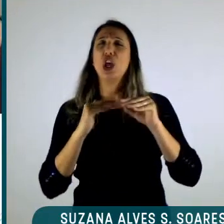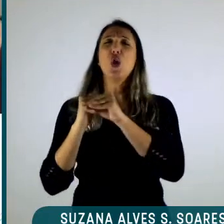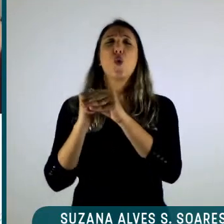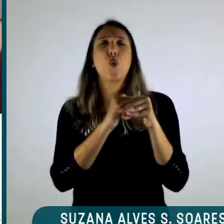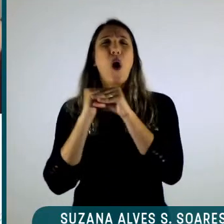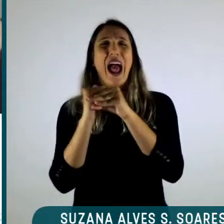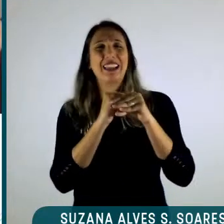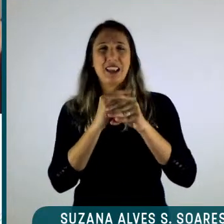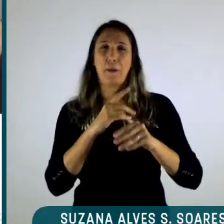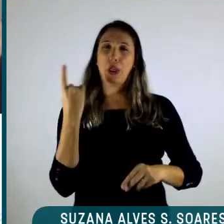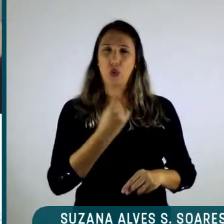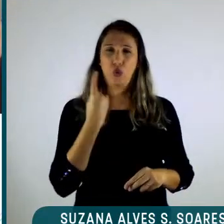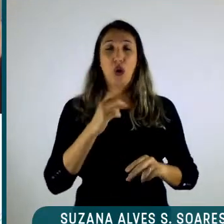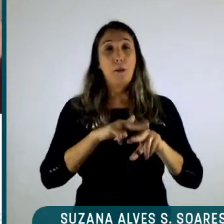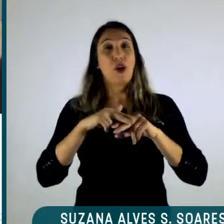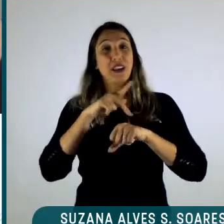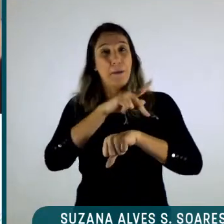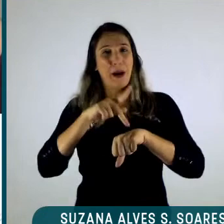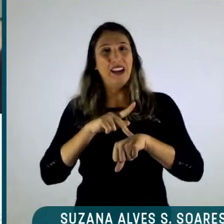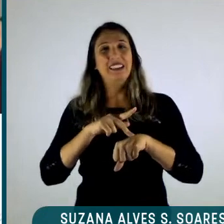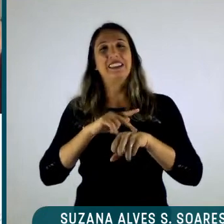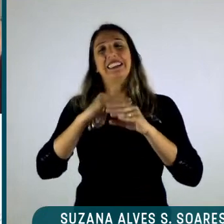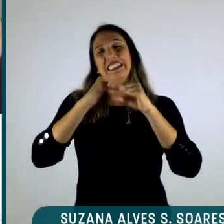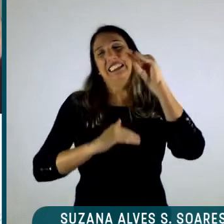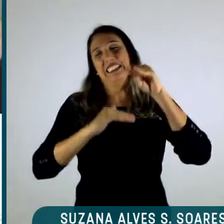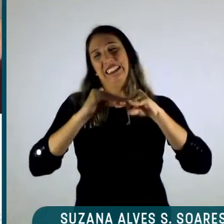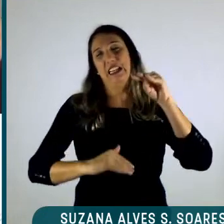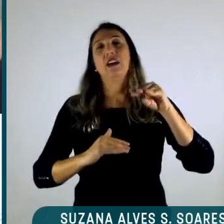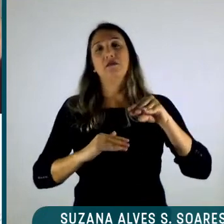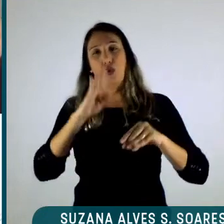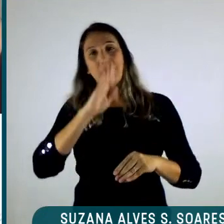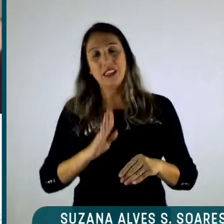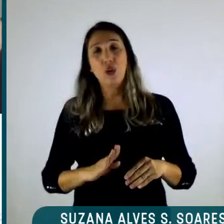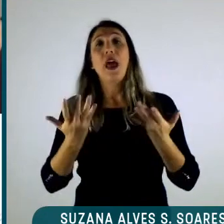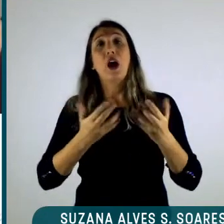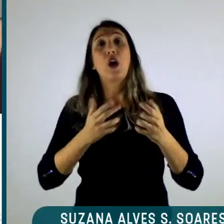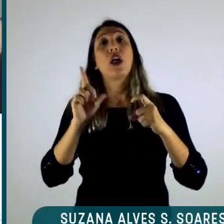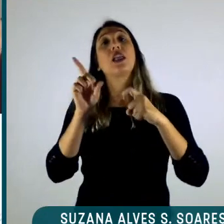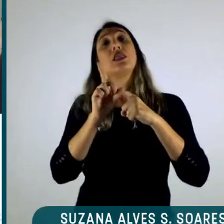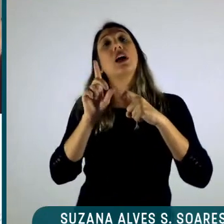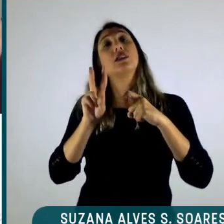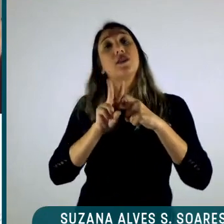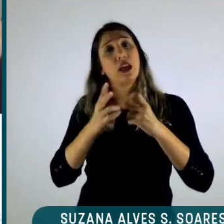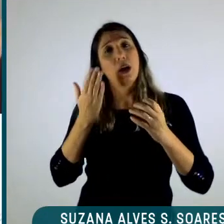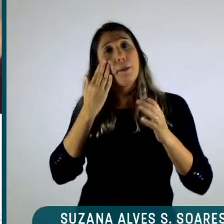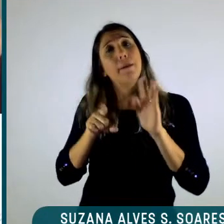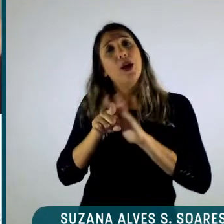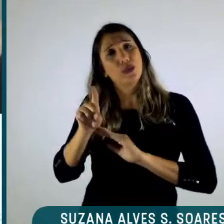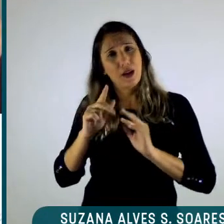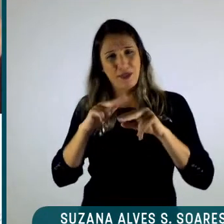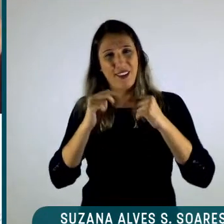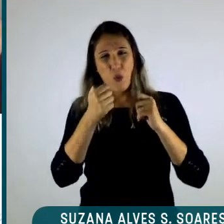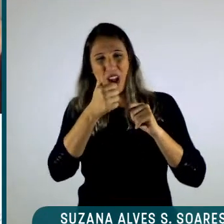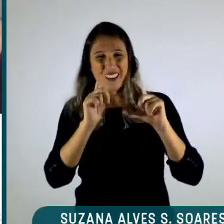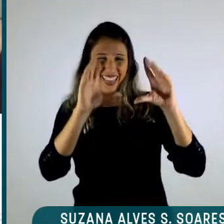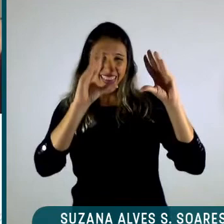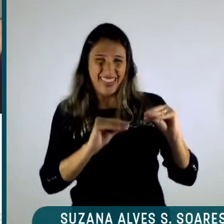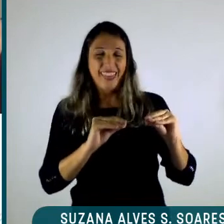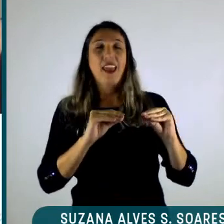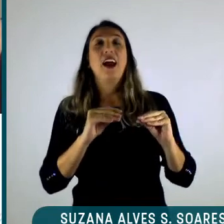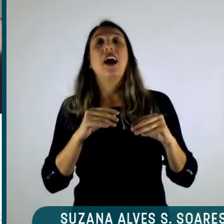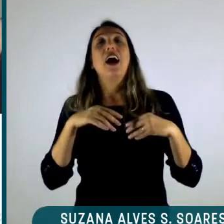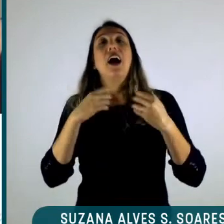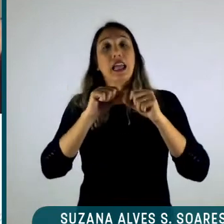universal and equal, more than anything in Brazil. And I would also like to listen from you for us to finish this